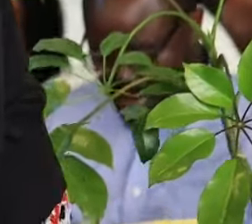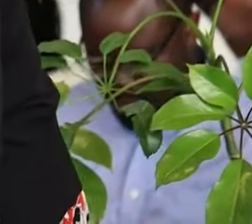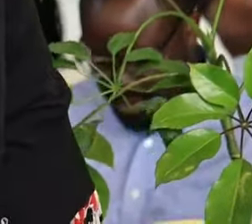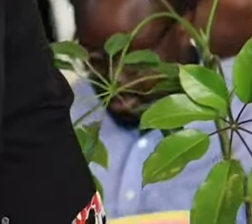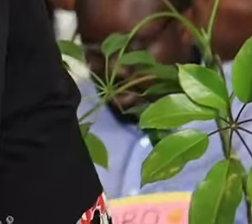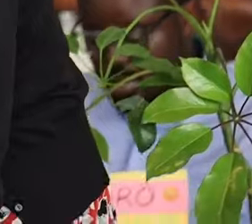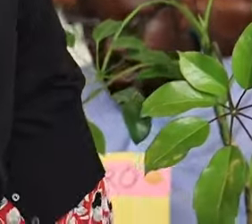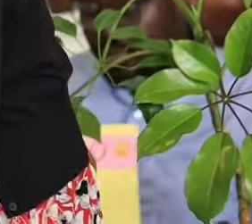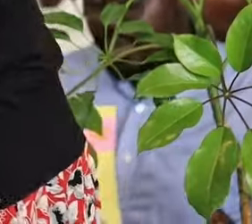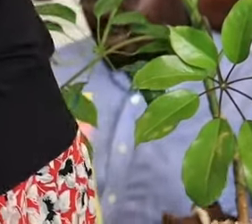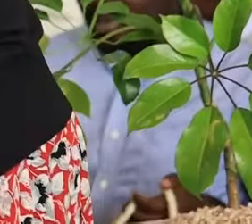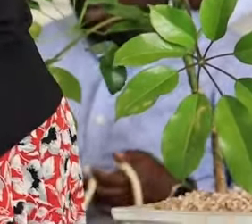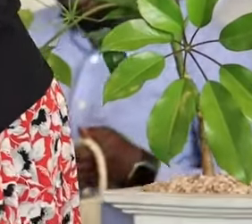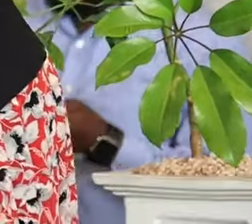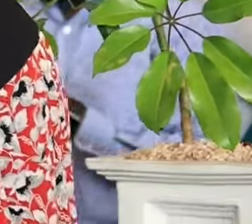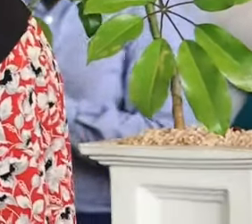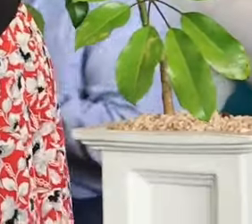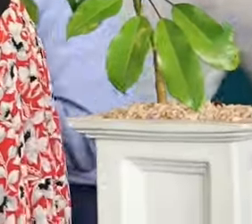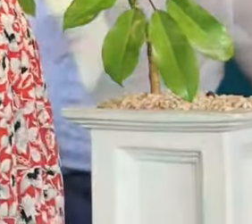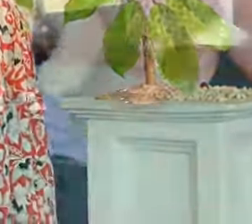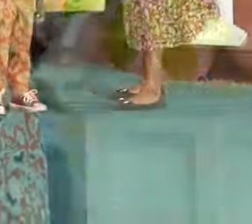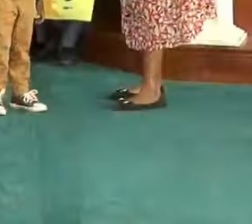Josiah, you want to say hello to the church?